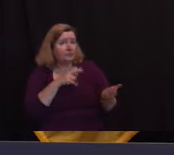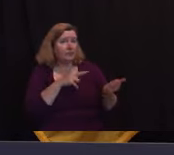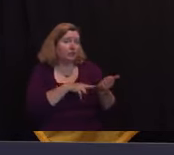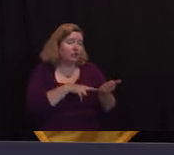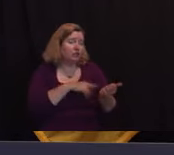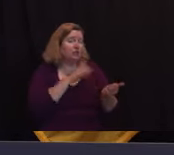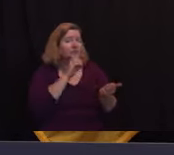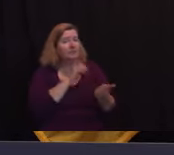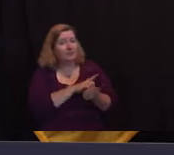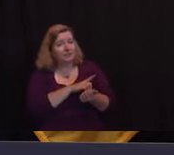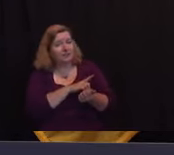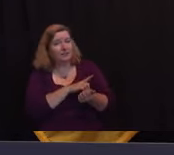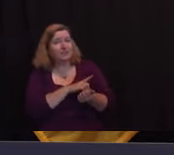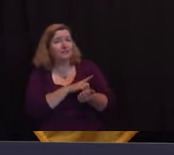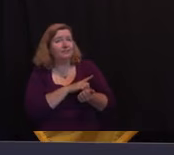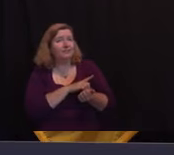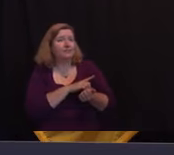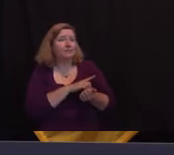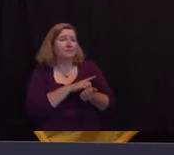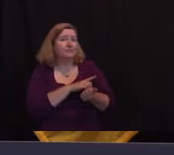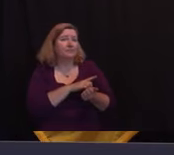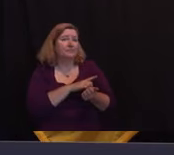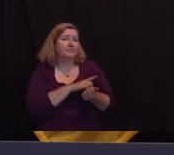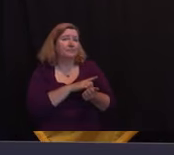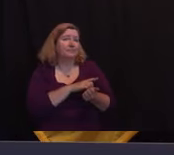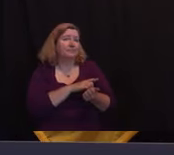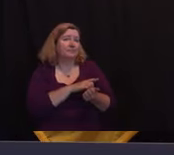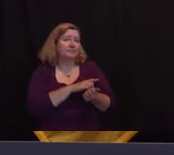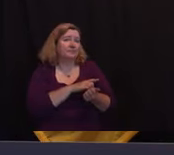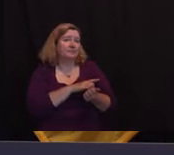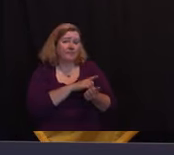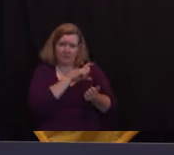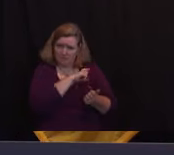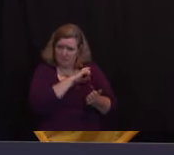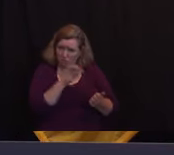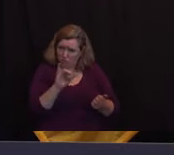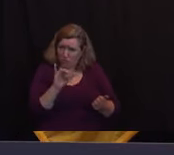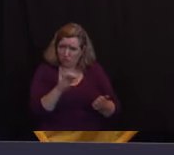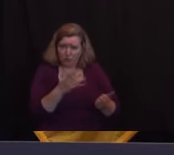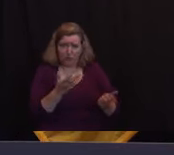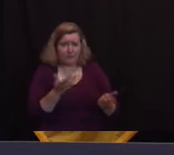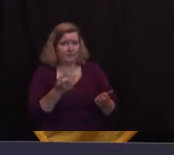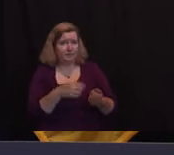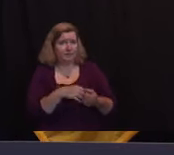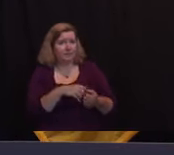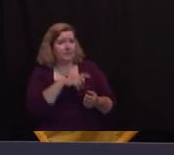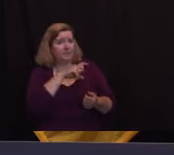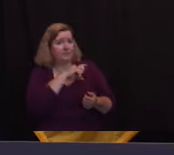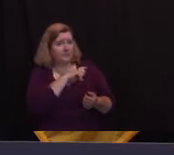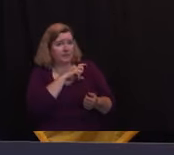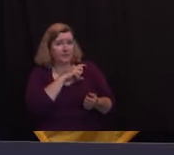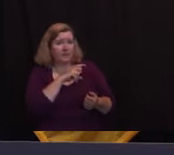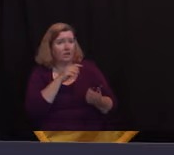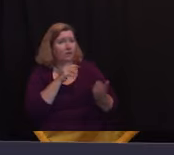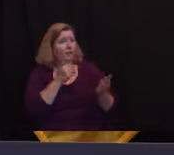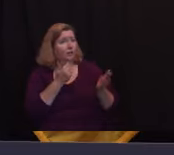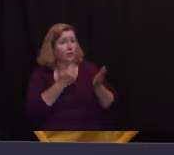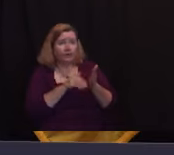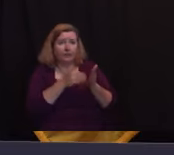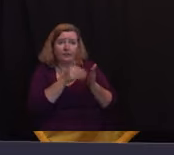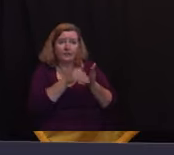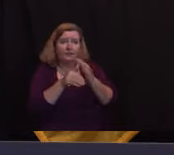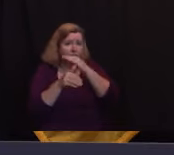enforcement in many cases were the first persons in the door in houses with people who were